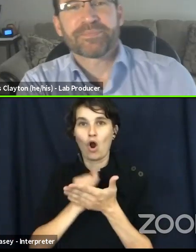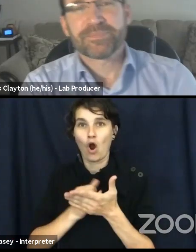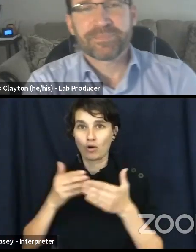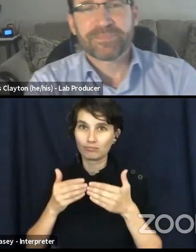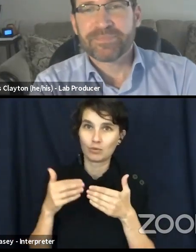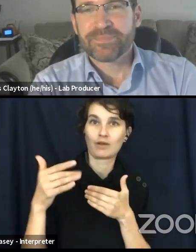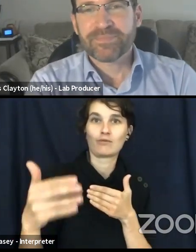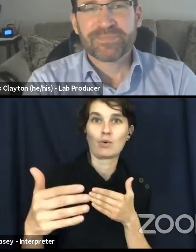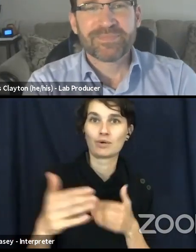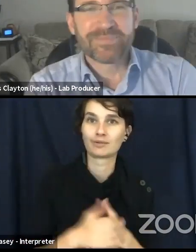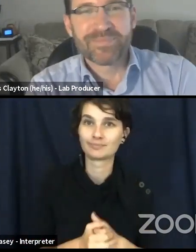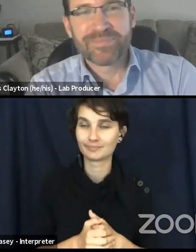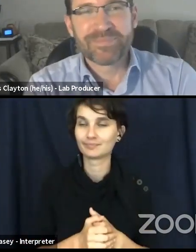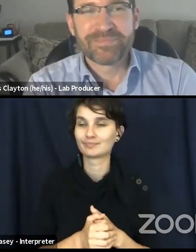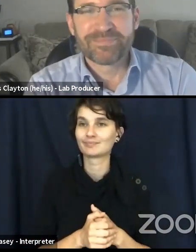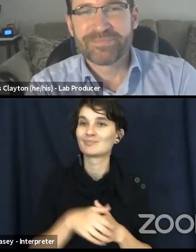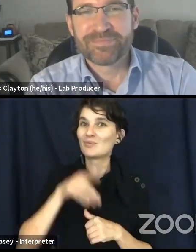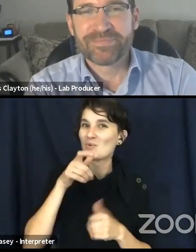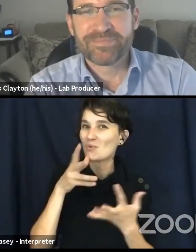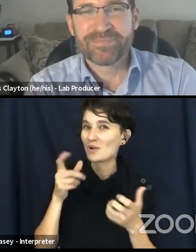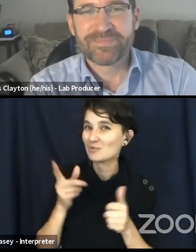Do you want to go first?